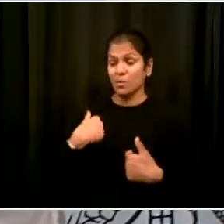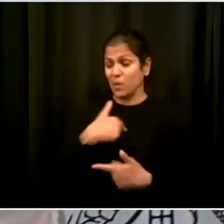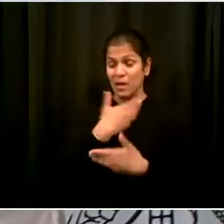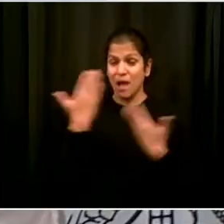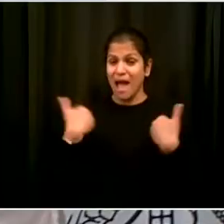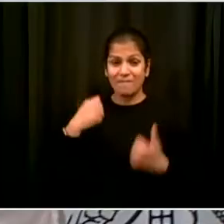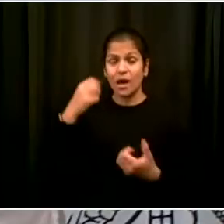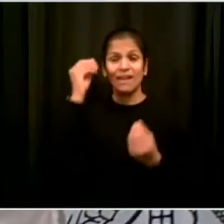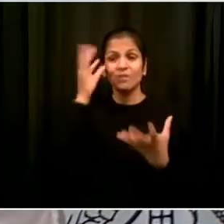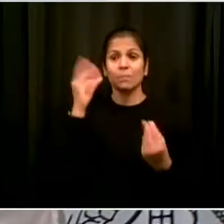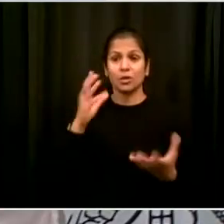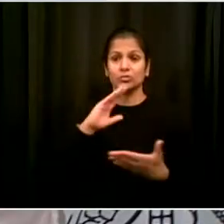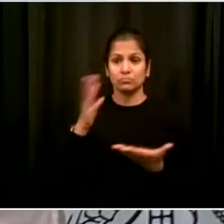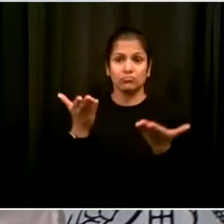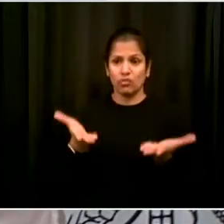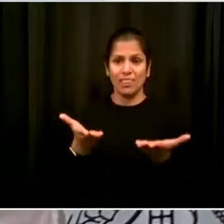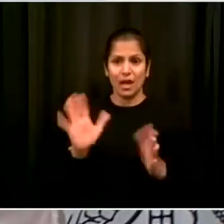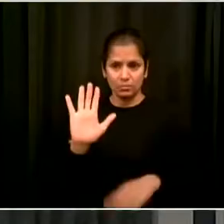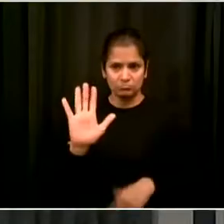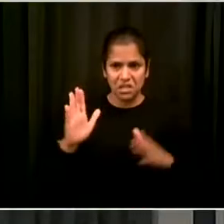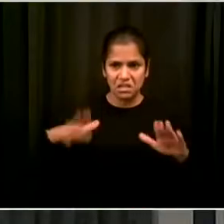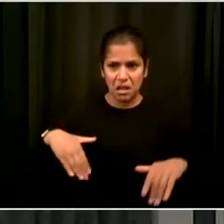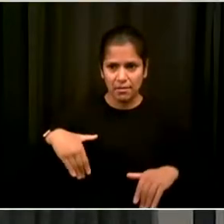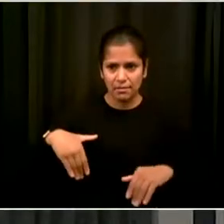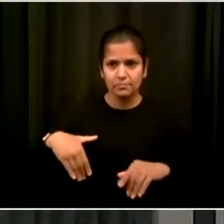first categories. Go ahead.